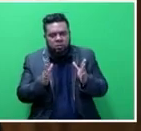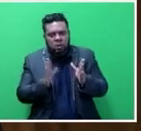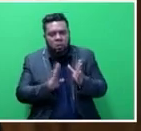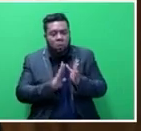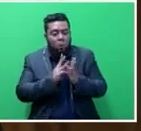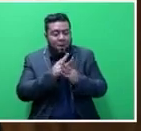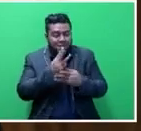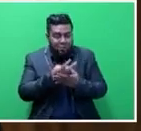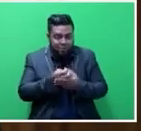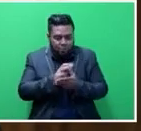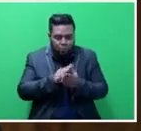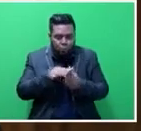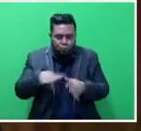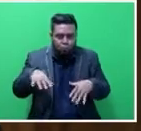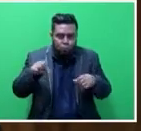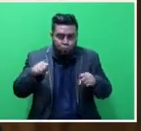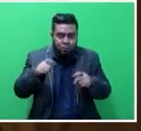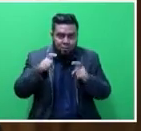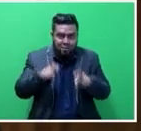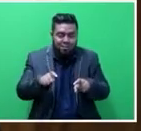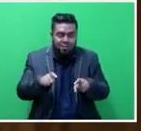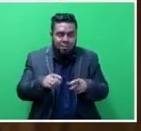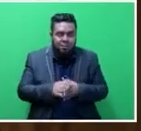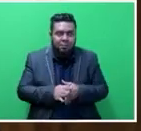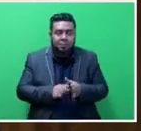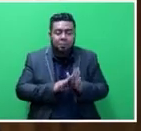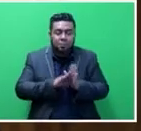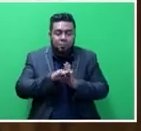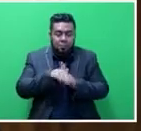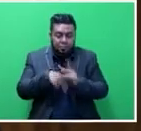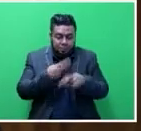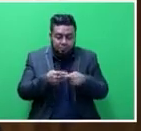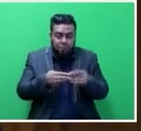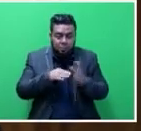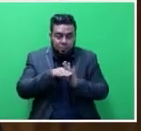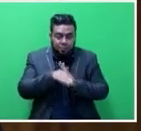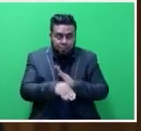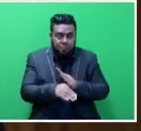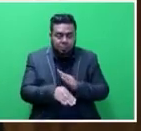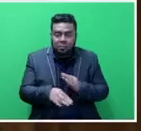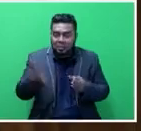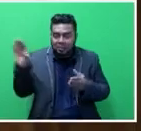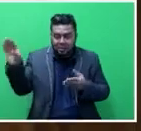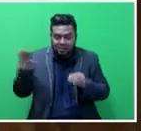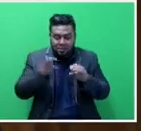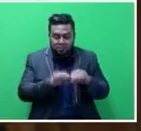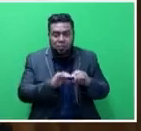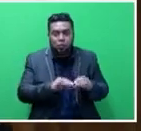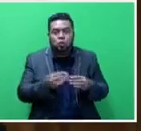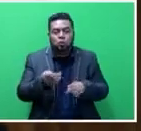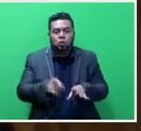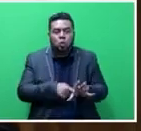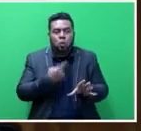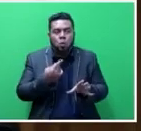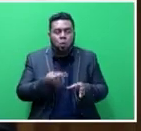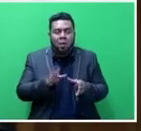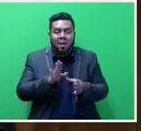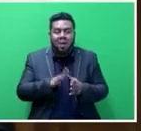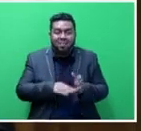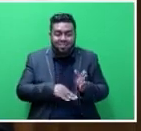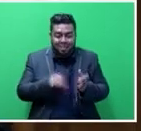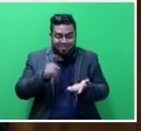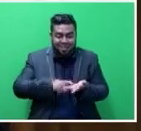were stagnant, productivity was declining, investment was slowing, and debt was